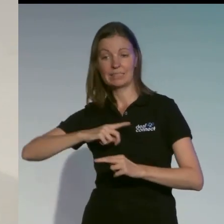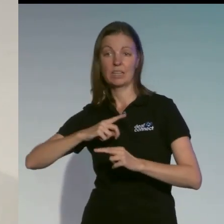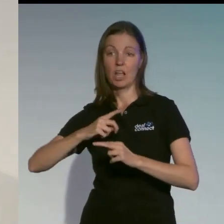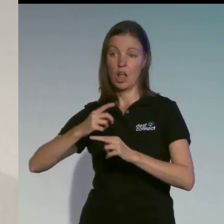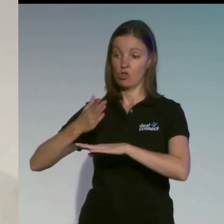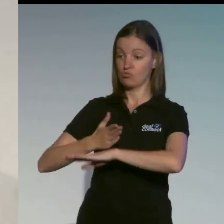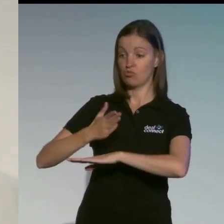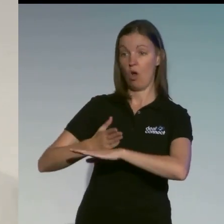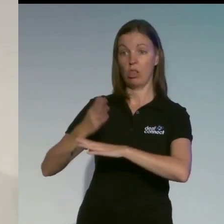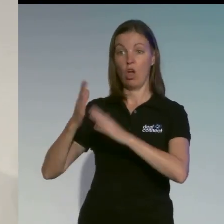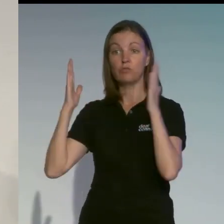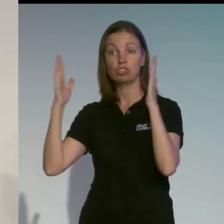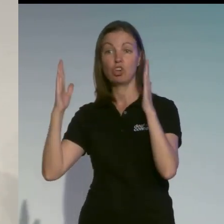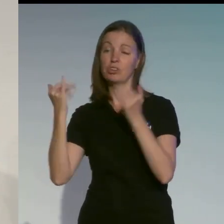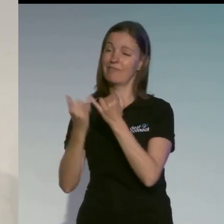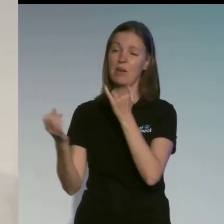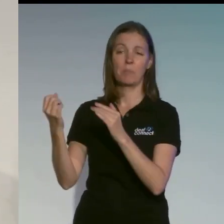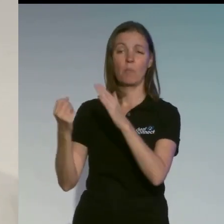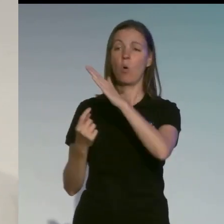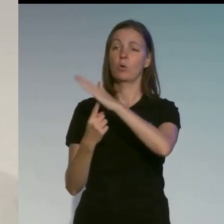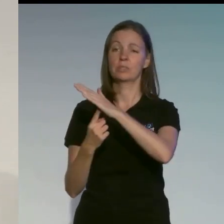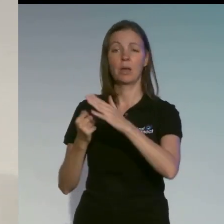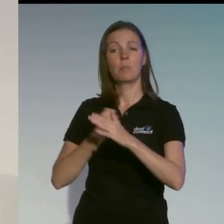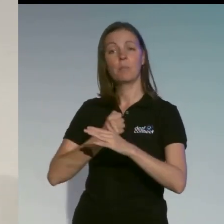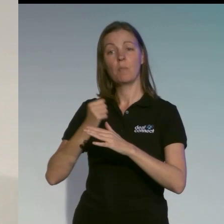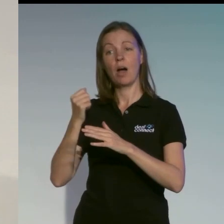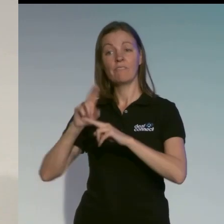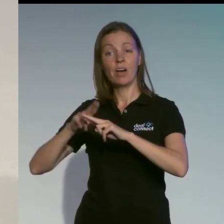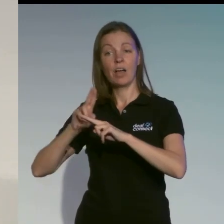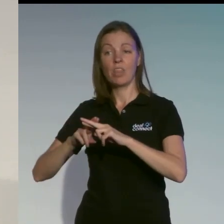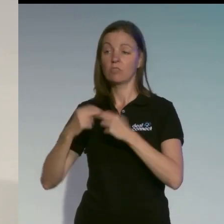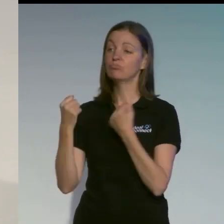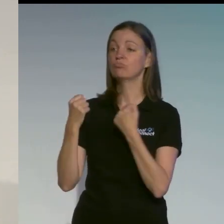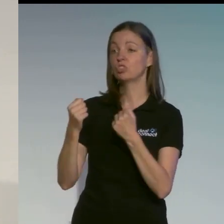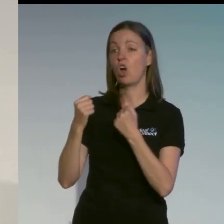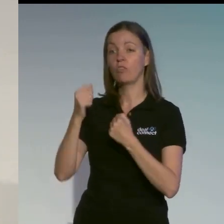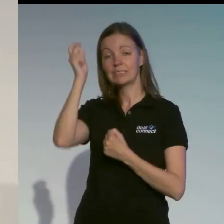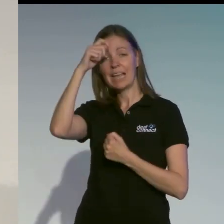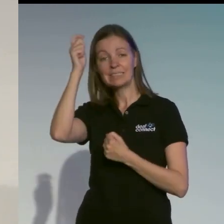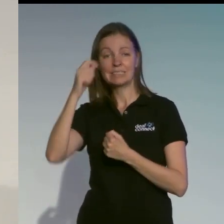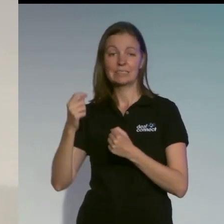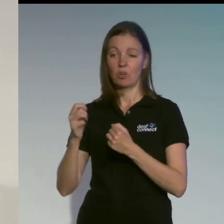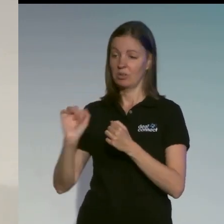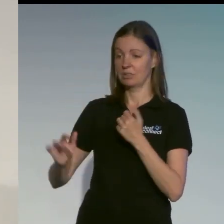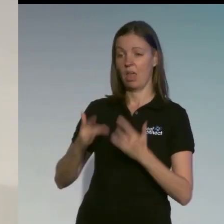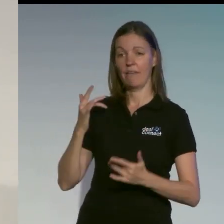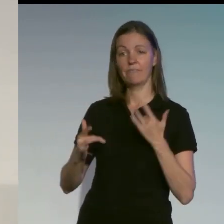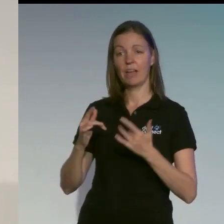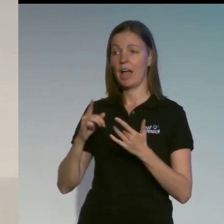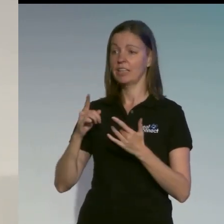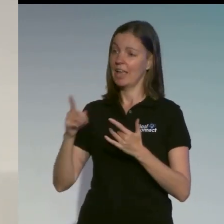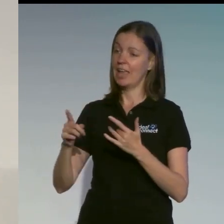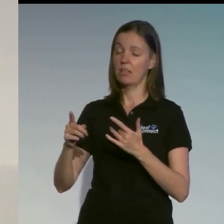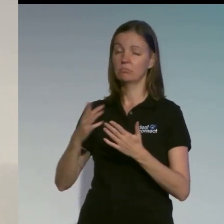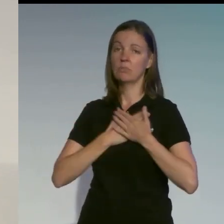is really important. My dad was a taxi driver, discriminated against his entire life, but the place where he does find acceptance is actually at the church